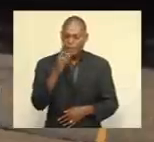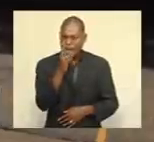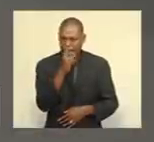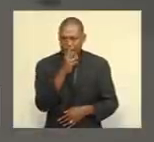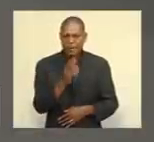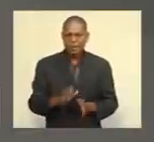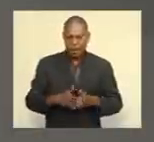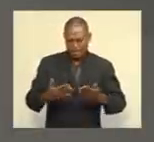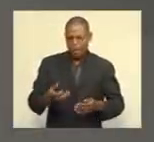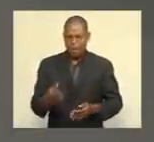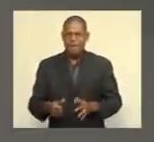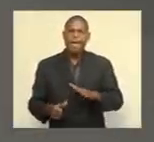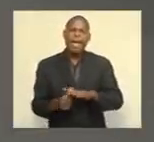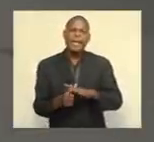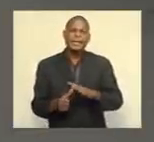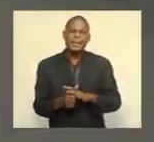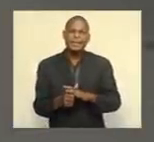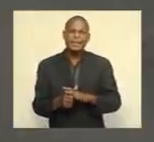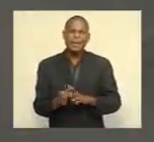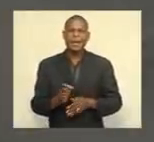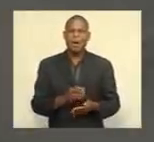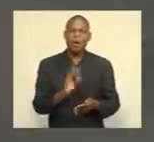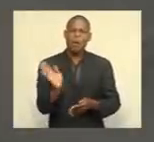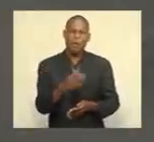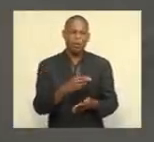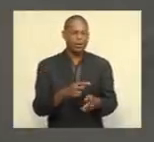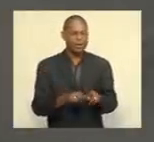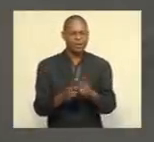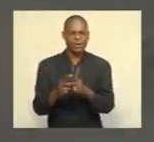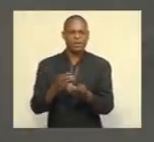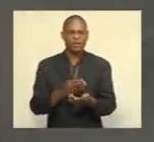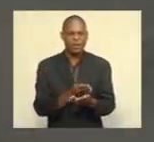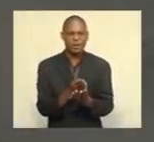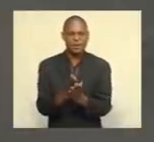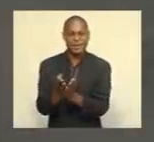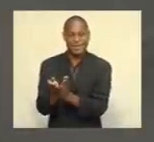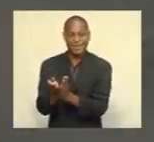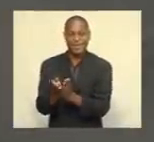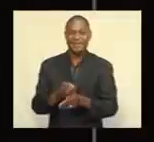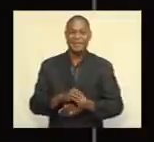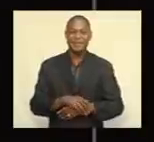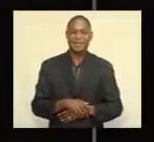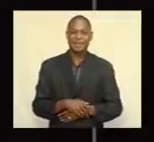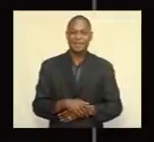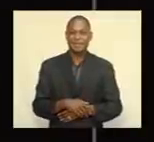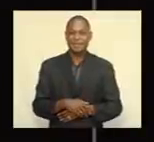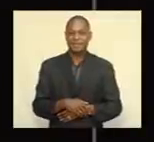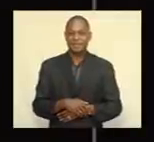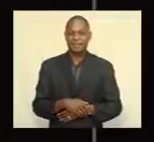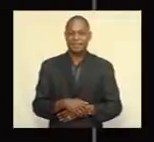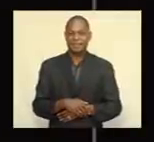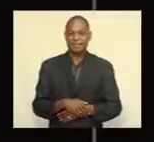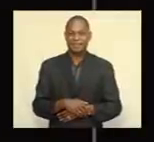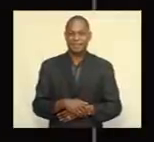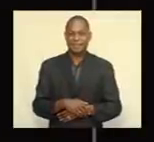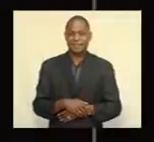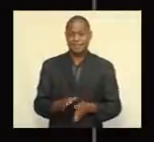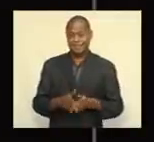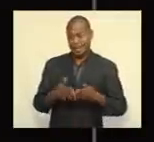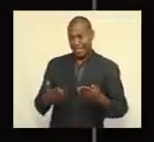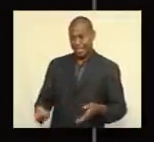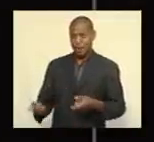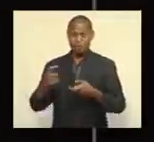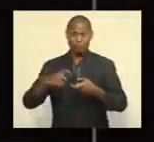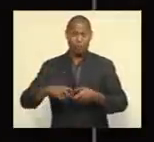to access essential services again. Felipe Naikaso, FBC News. And Felipe is live now